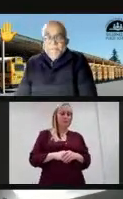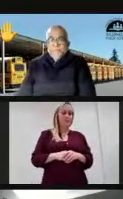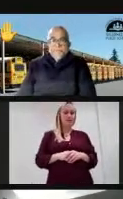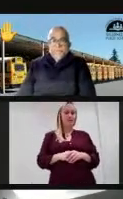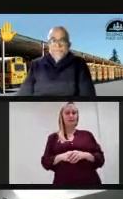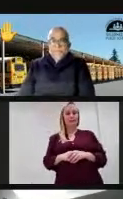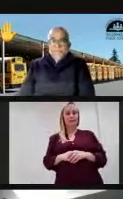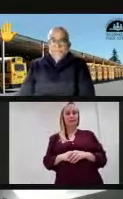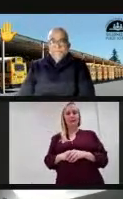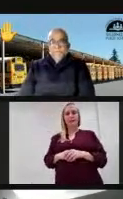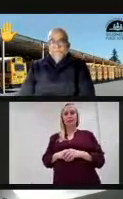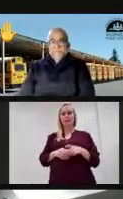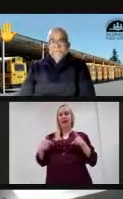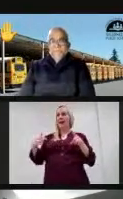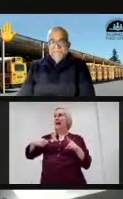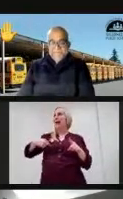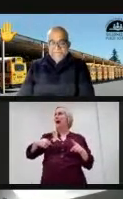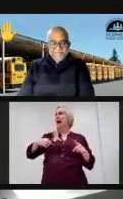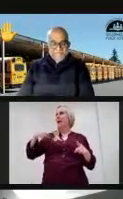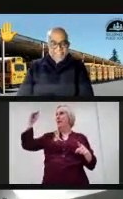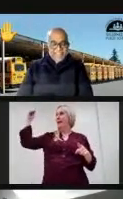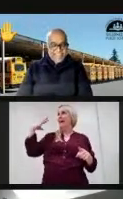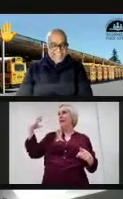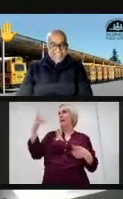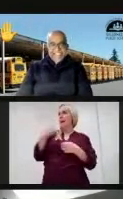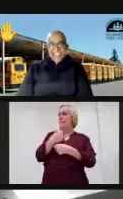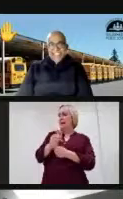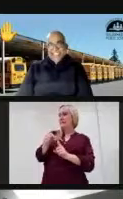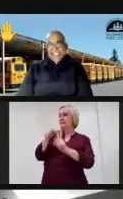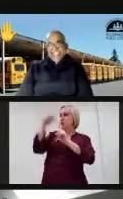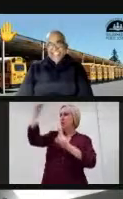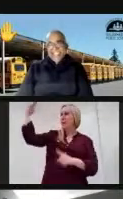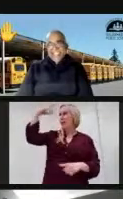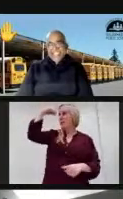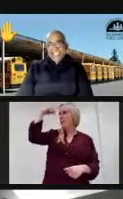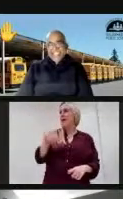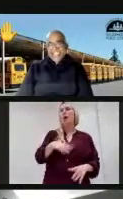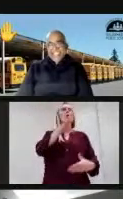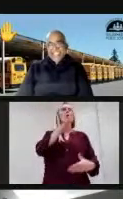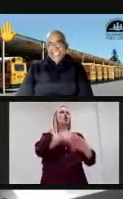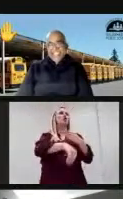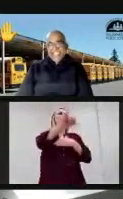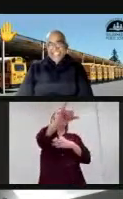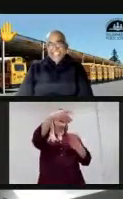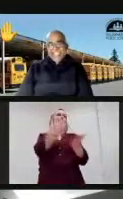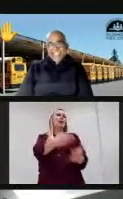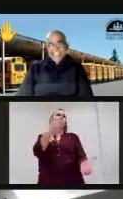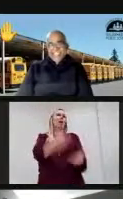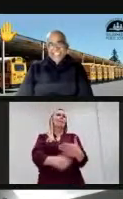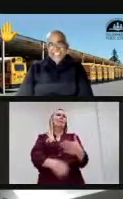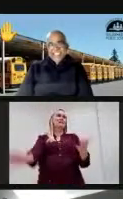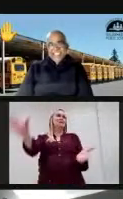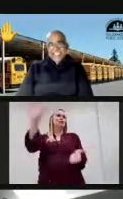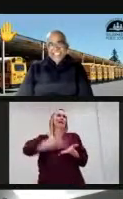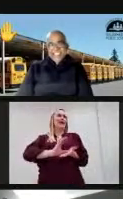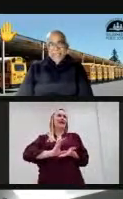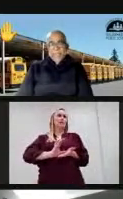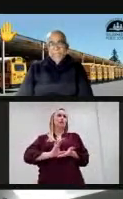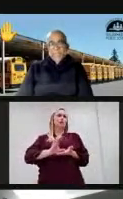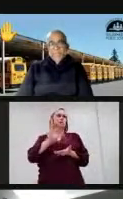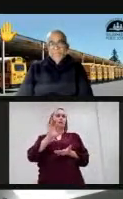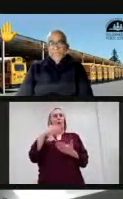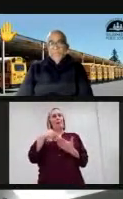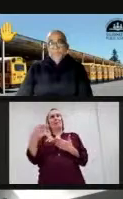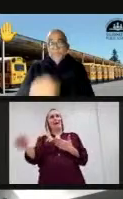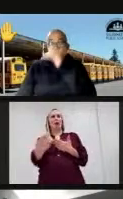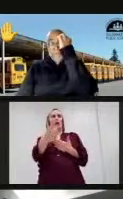You can buy them a lamp. They make special lamps for that. We'll include that in the compensation package. Yeah. Just a lamp.